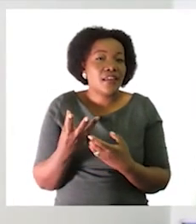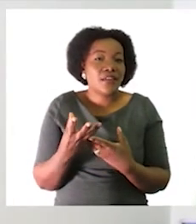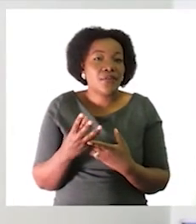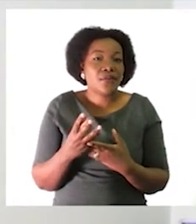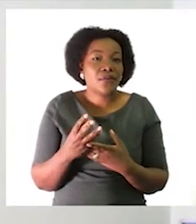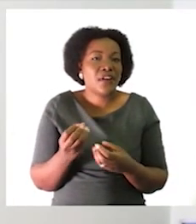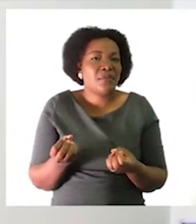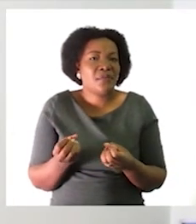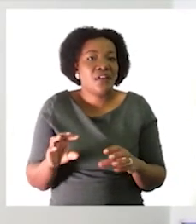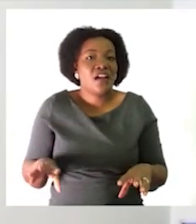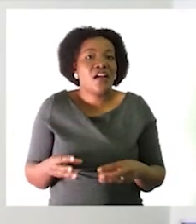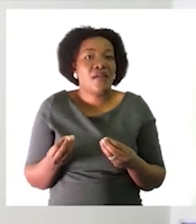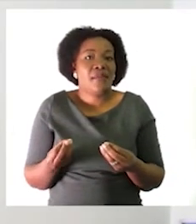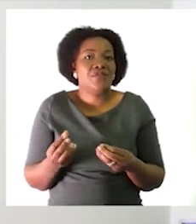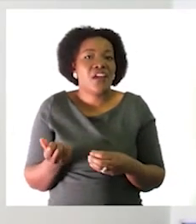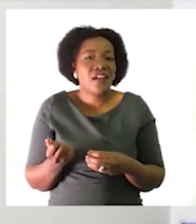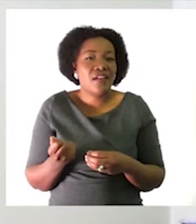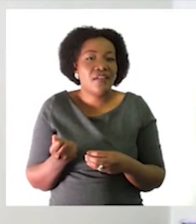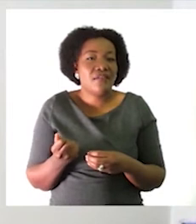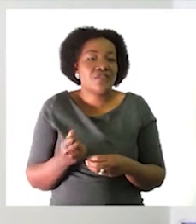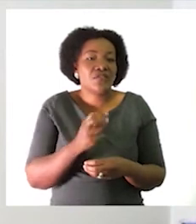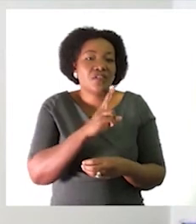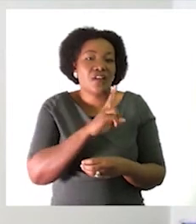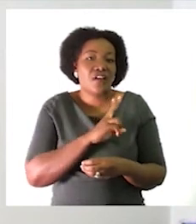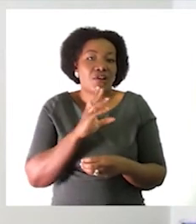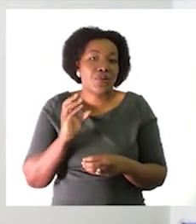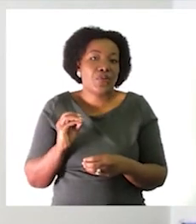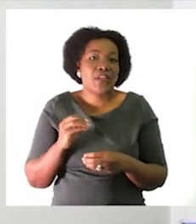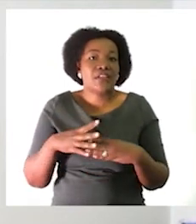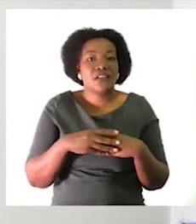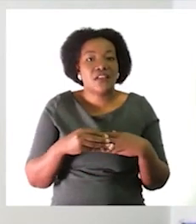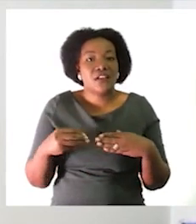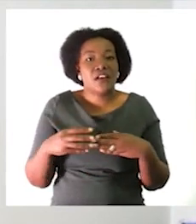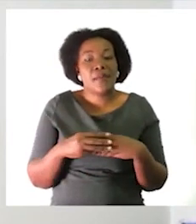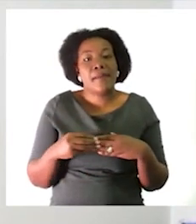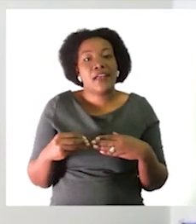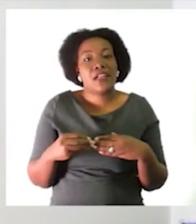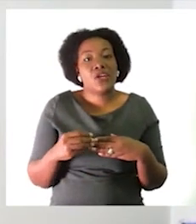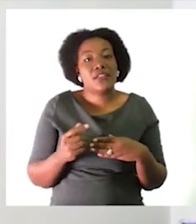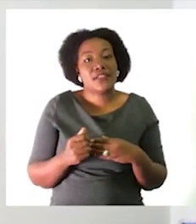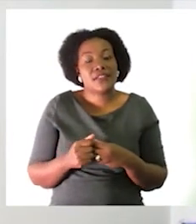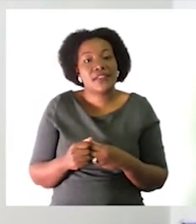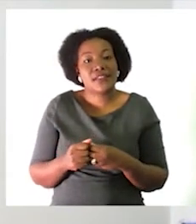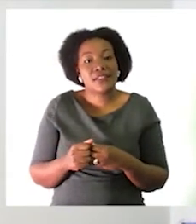how much money will you have at the end of the day? You will have a 20 Namibian